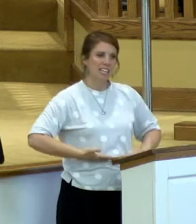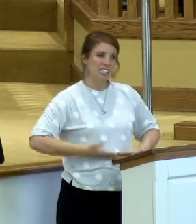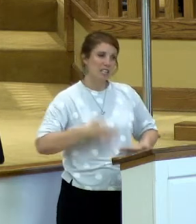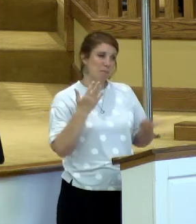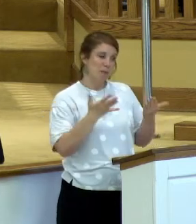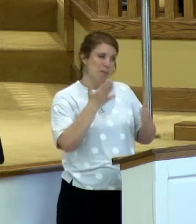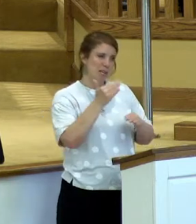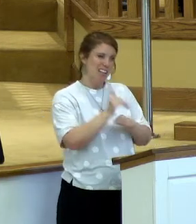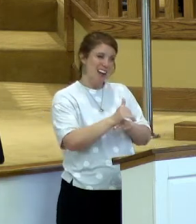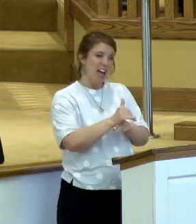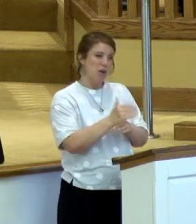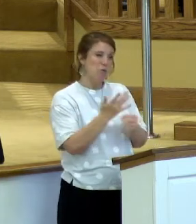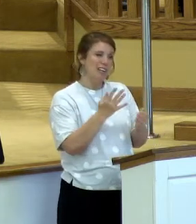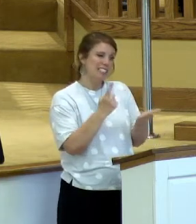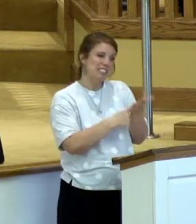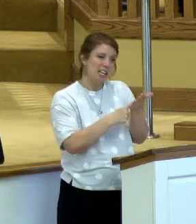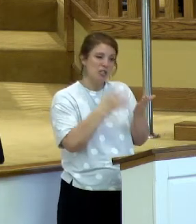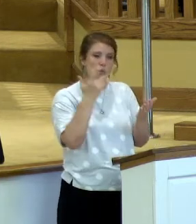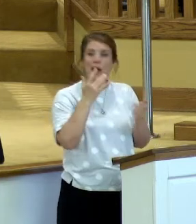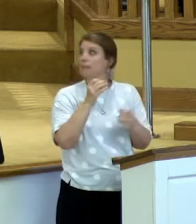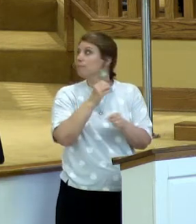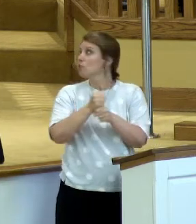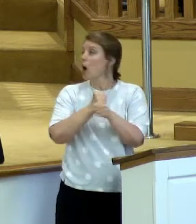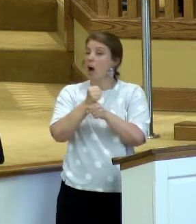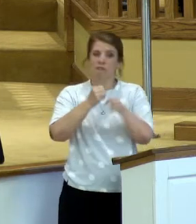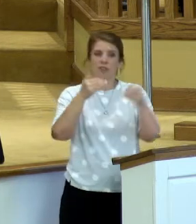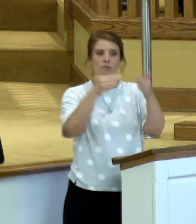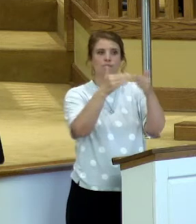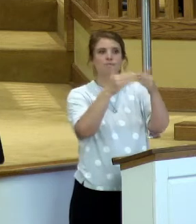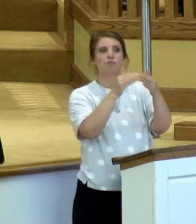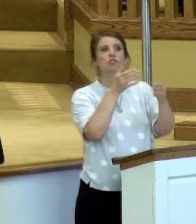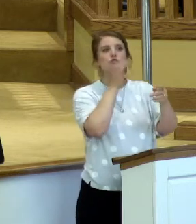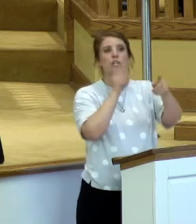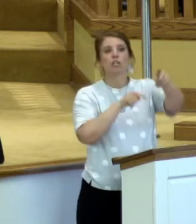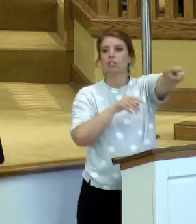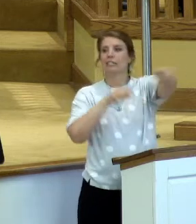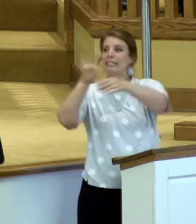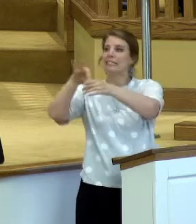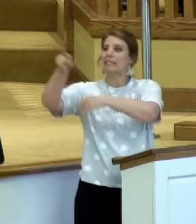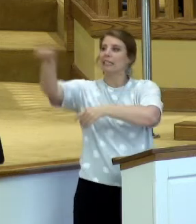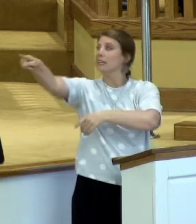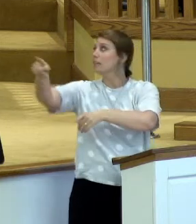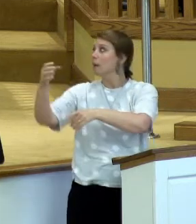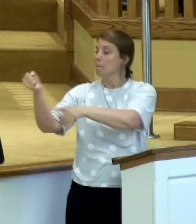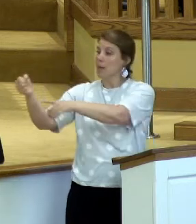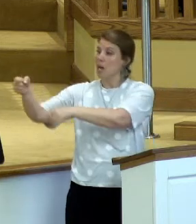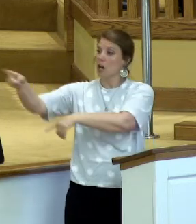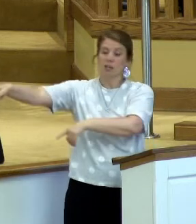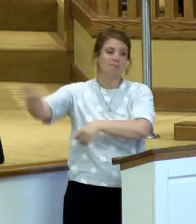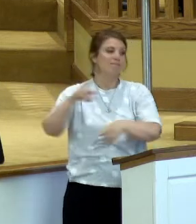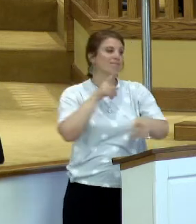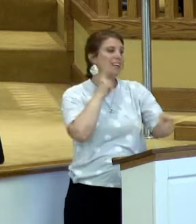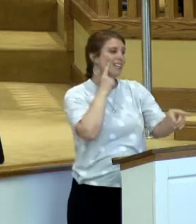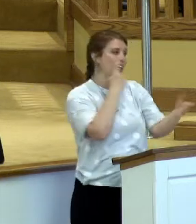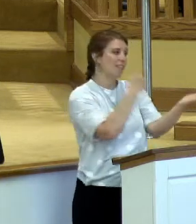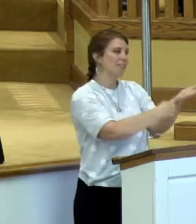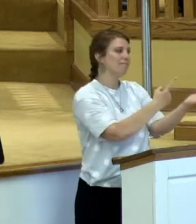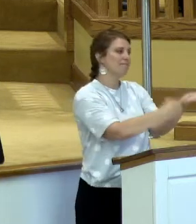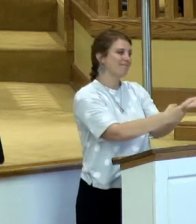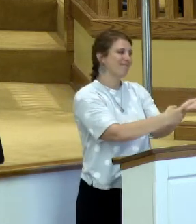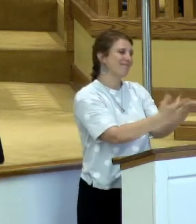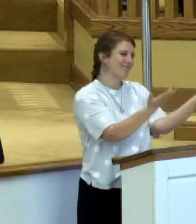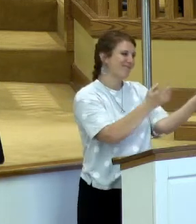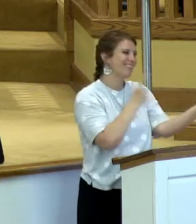maybe tonight we should figure out why. So, all right, coffee drinkers, go to this corner. Go ahead. Tea drinkers to that corner. Milk right here. And Def, you have your own